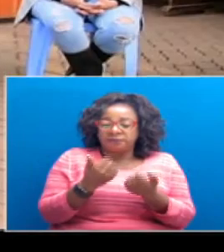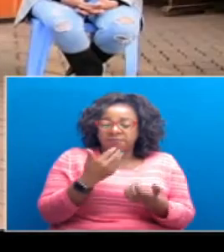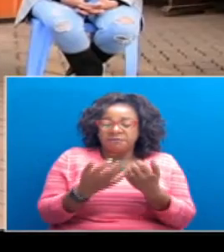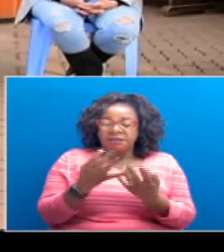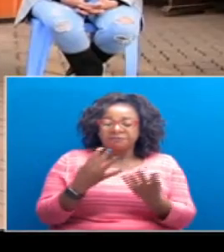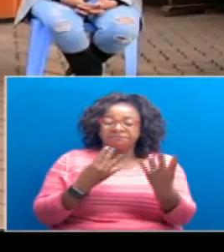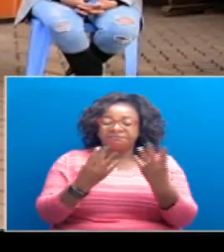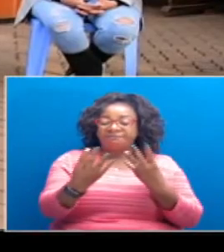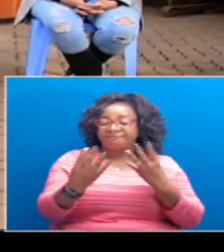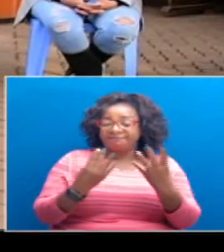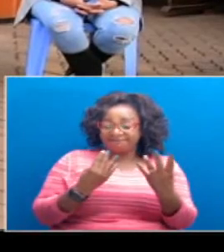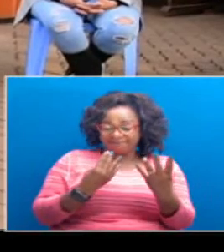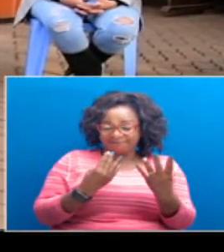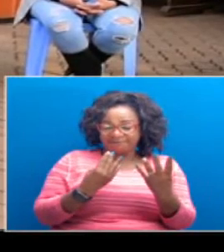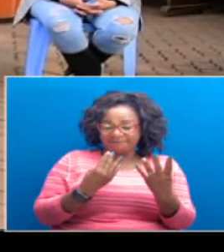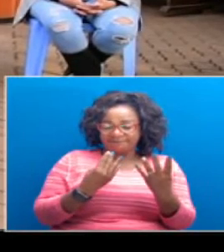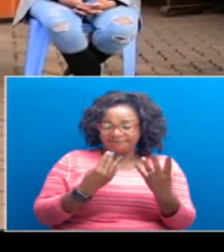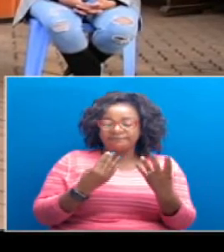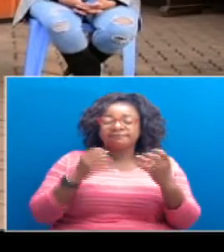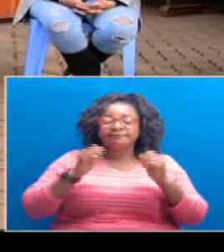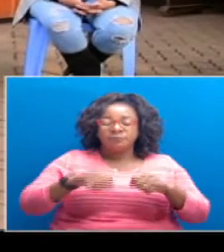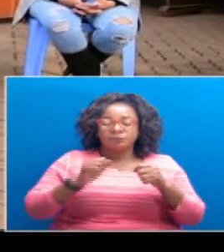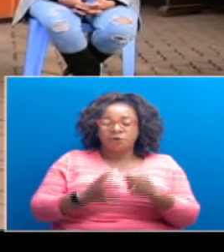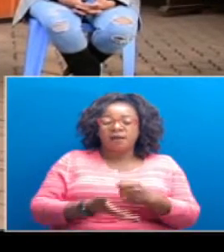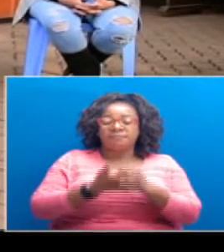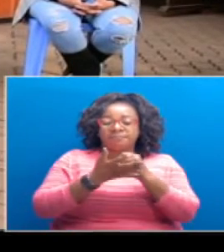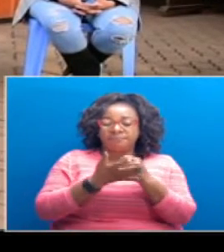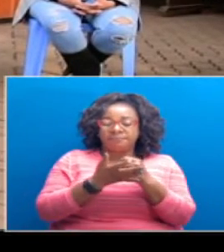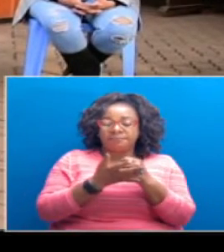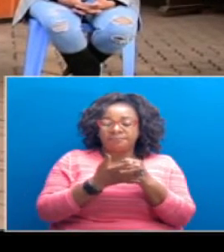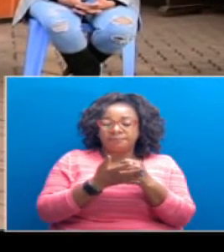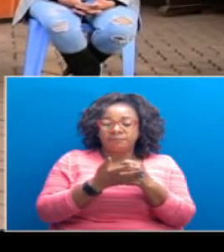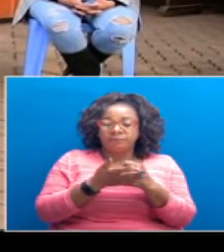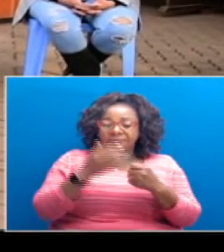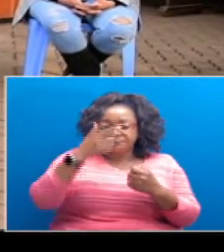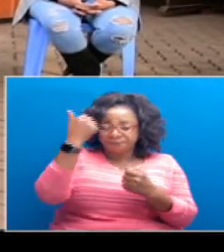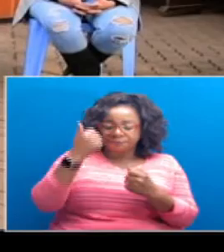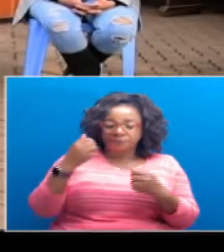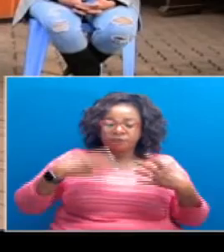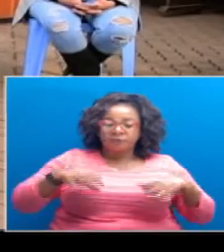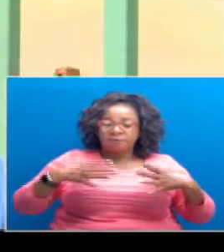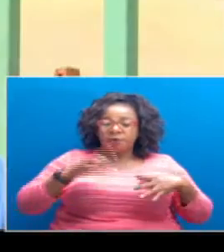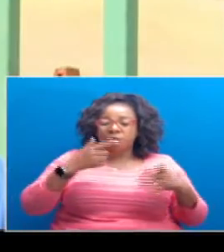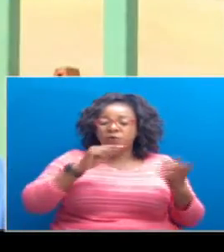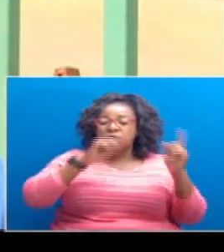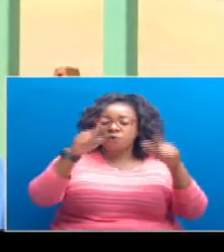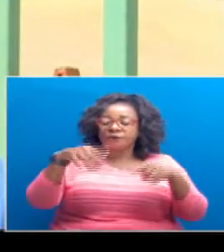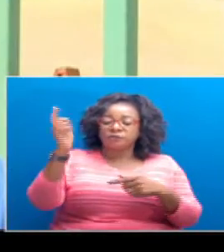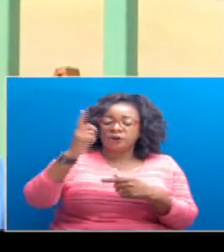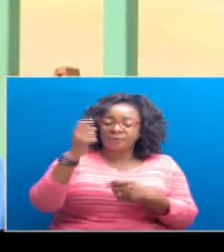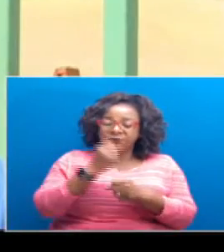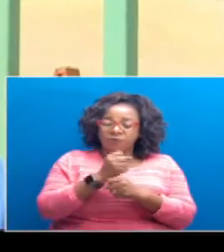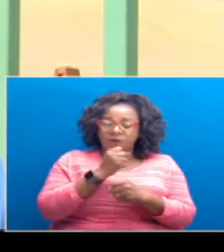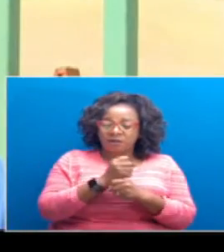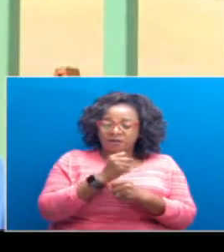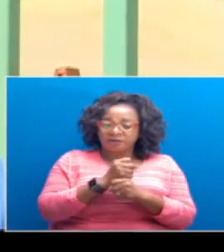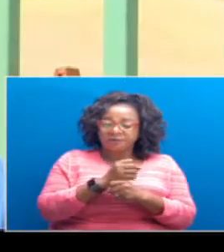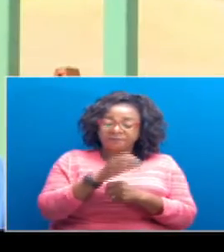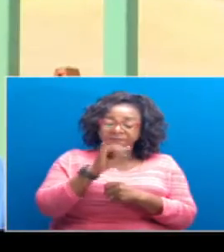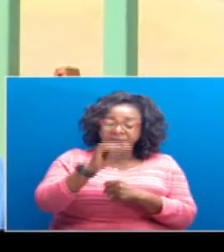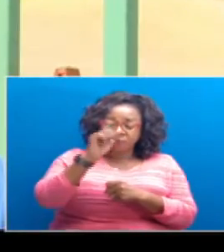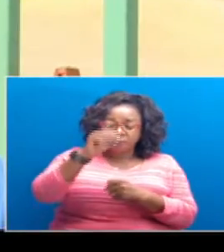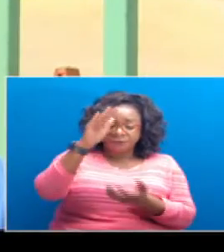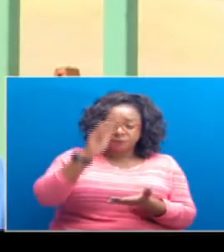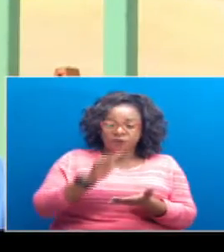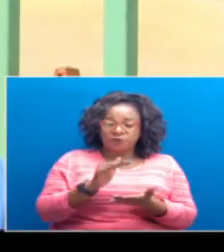4-dual carriage, it will do us good because of the people who go to Nairobi to work. That will be